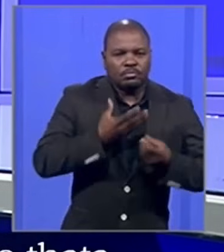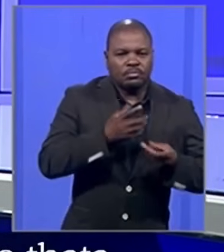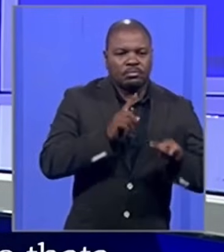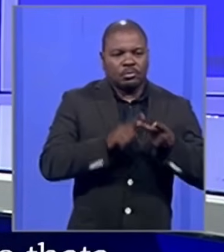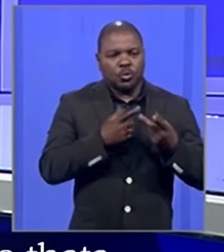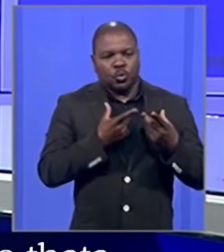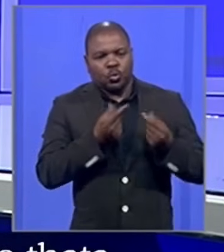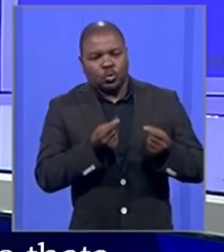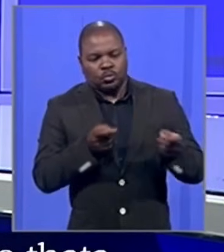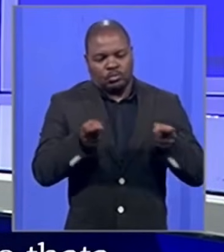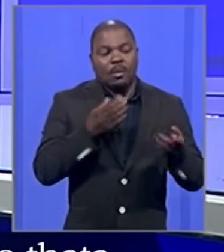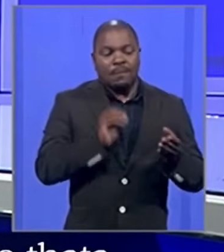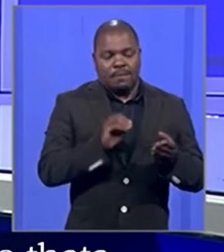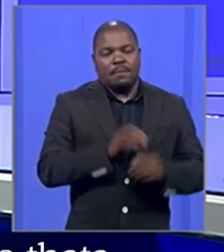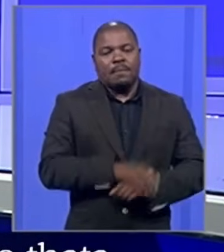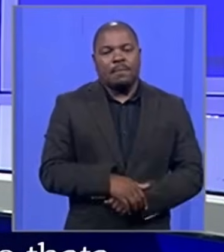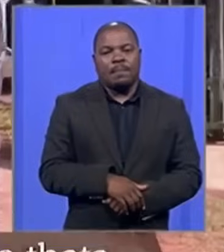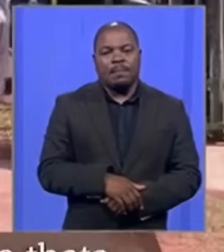se dira.